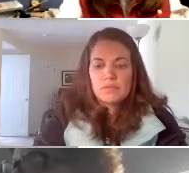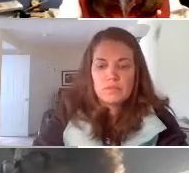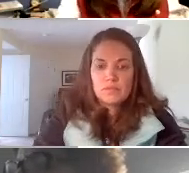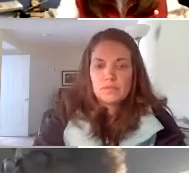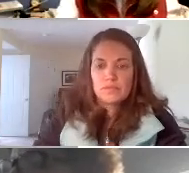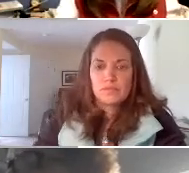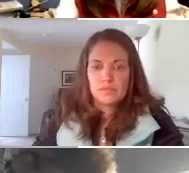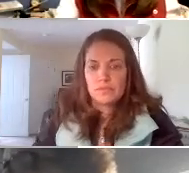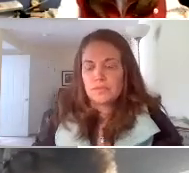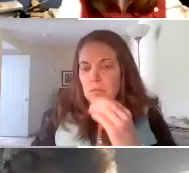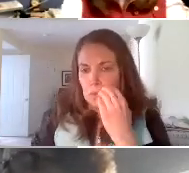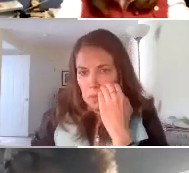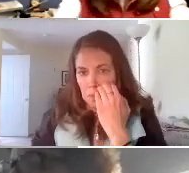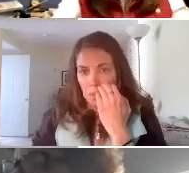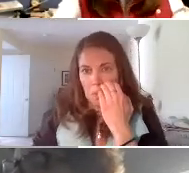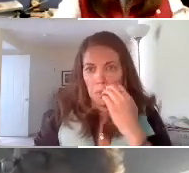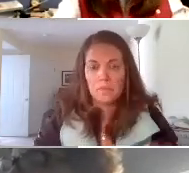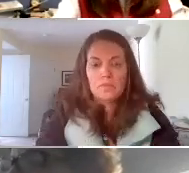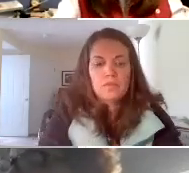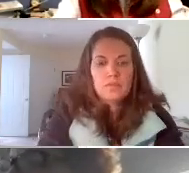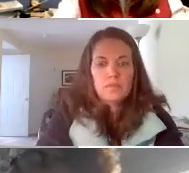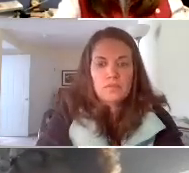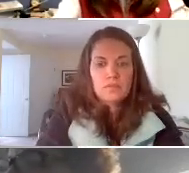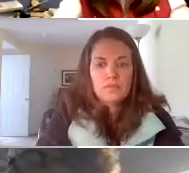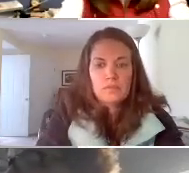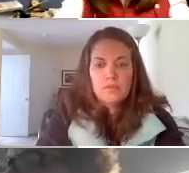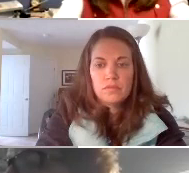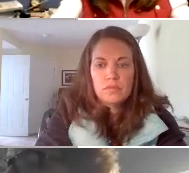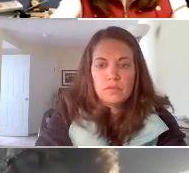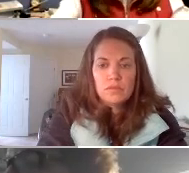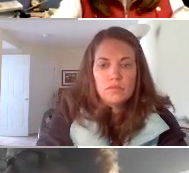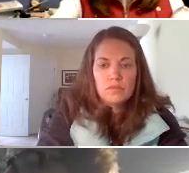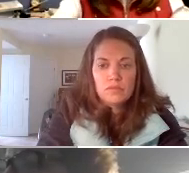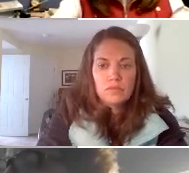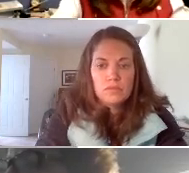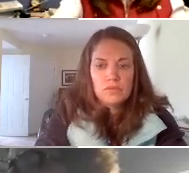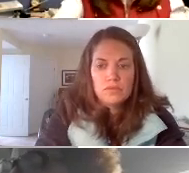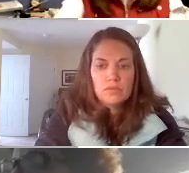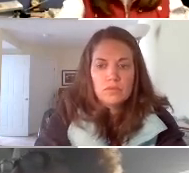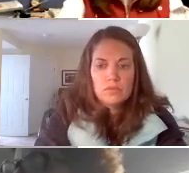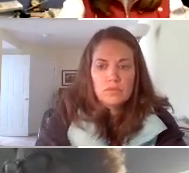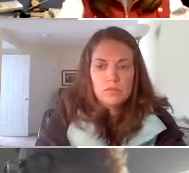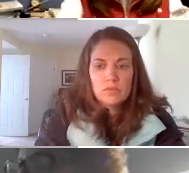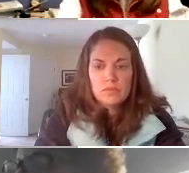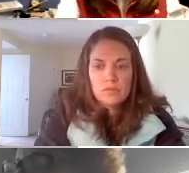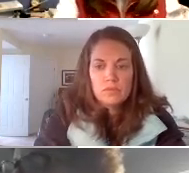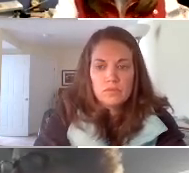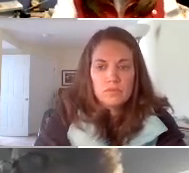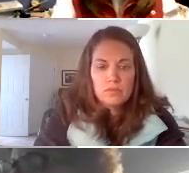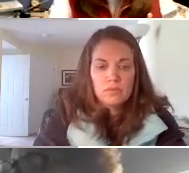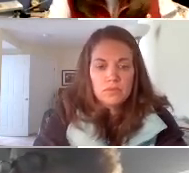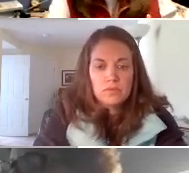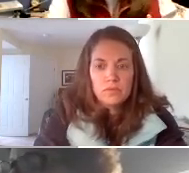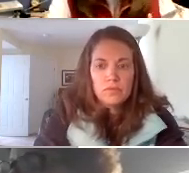always remembering that in addition to presenting it to them in the correct distance, making sure we're still accommodating for each